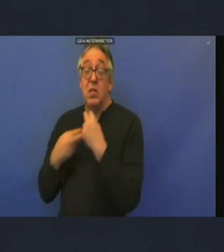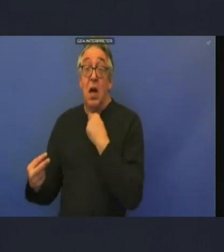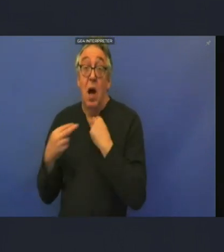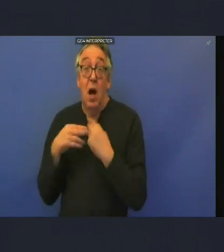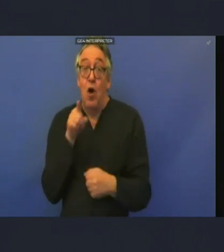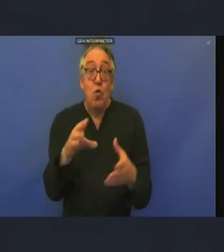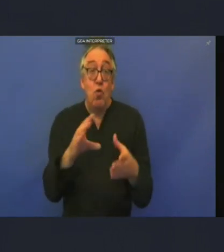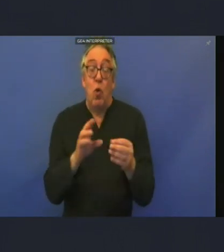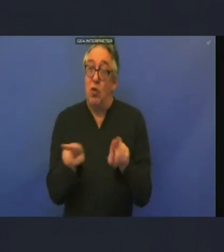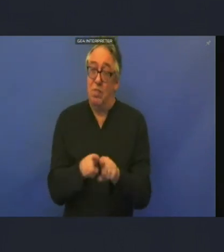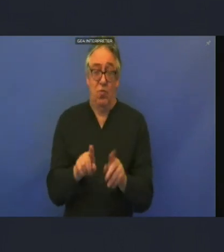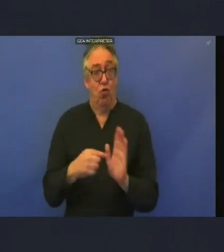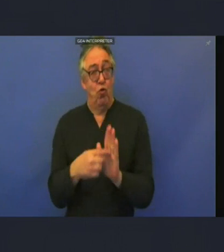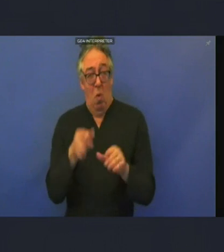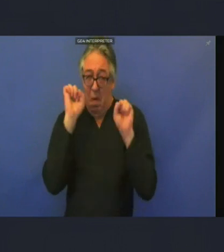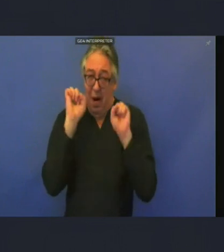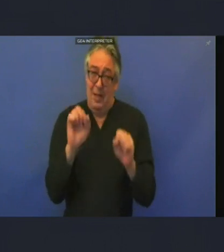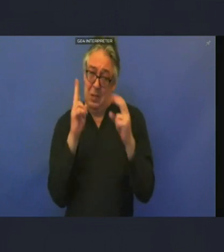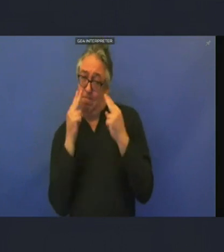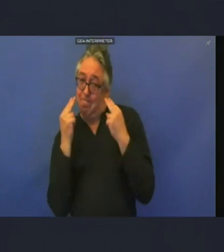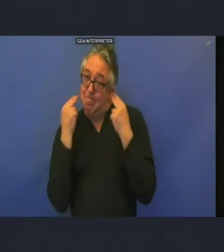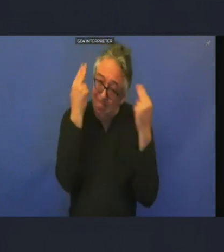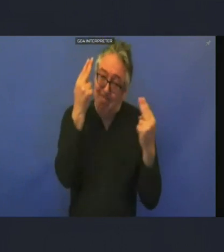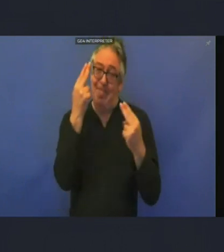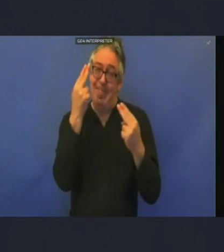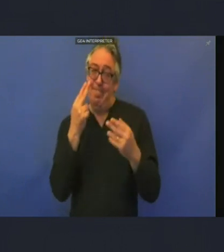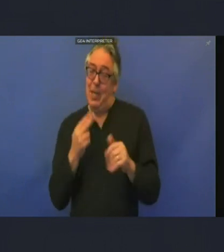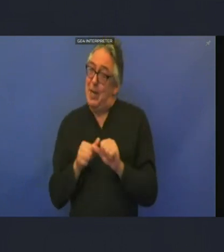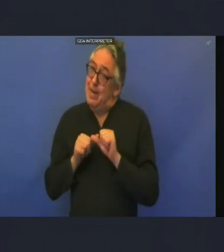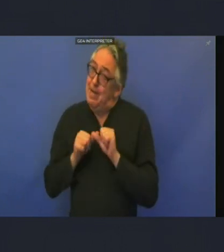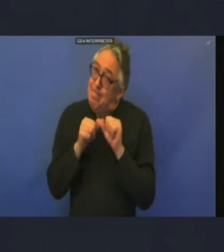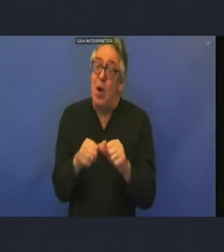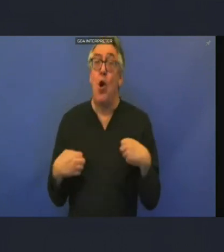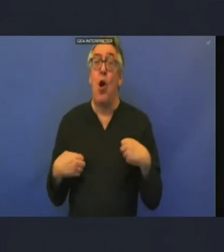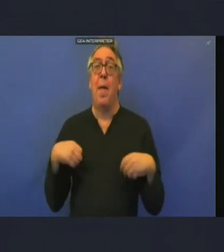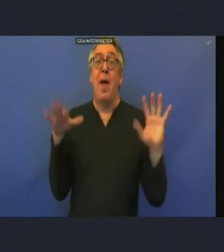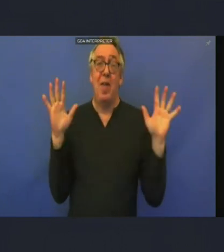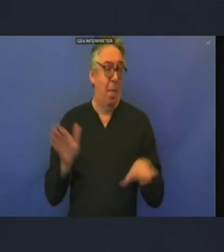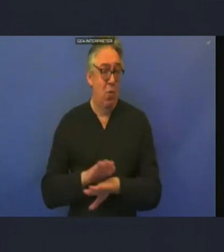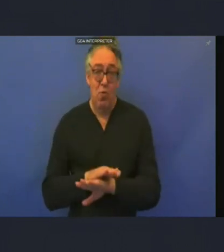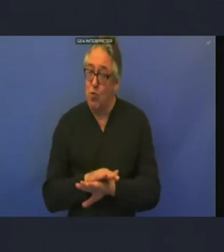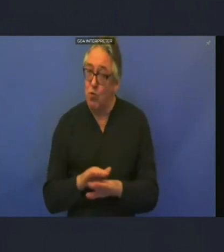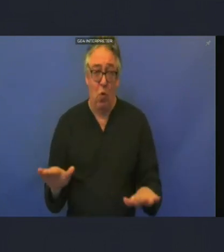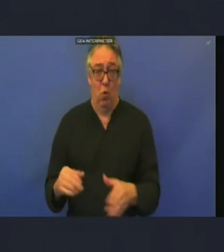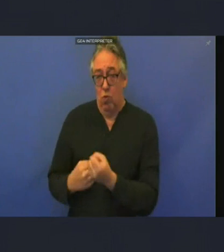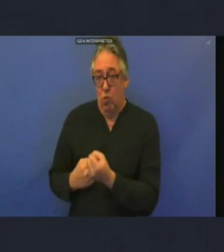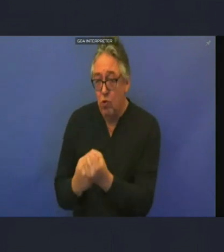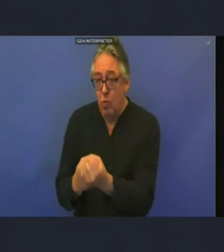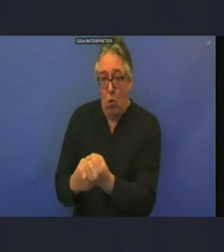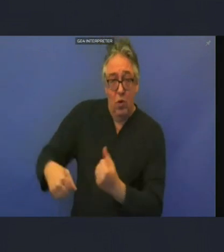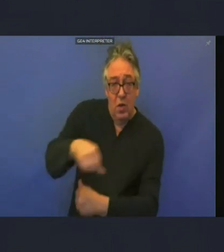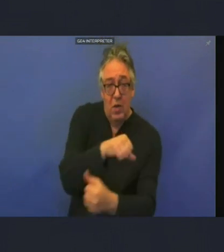similar projects where we keep going, we carry each other, and we look for a future without discrimination